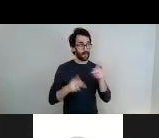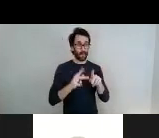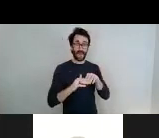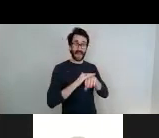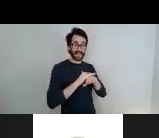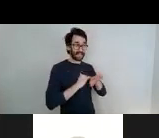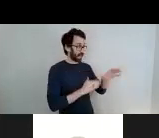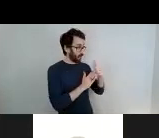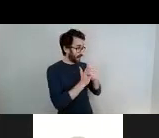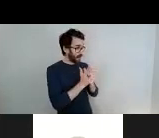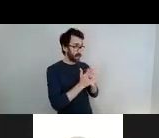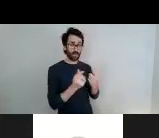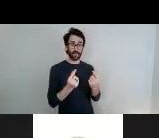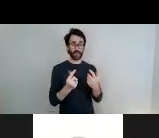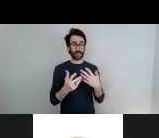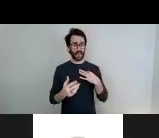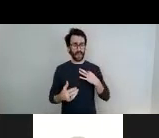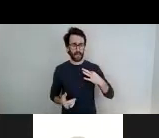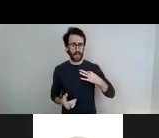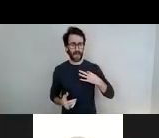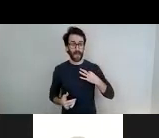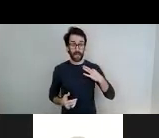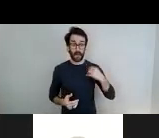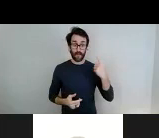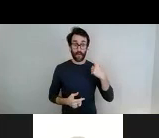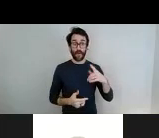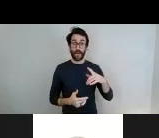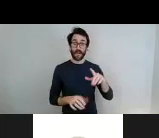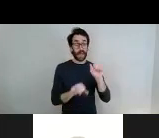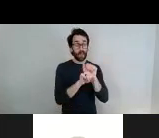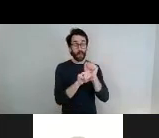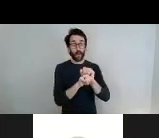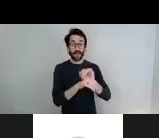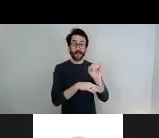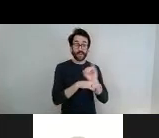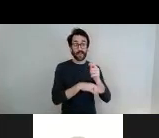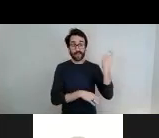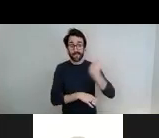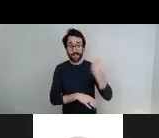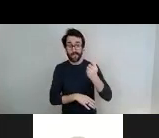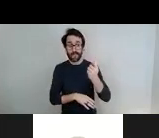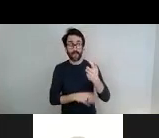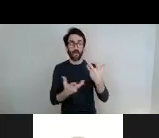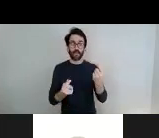applying for employment insurance with the victim's personal information.